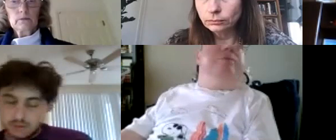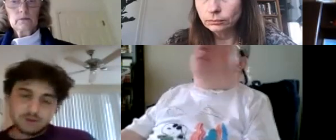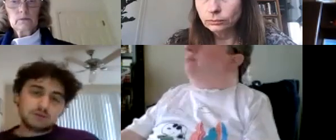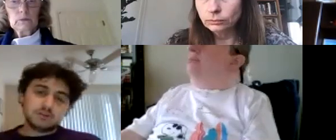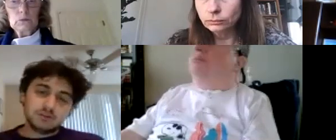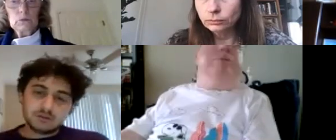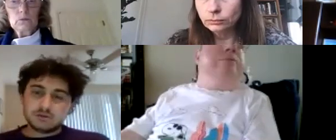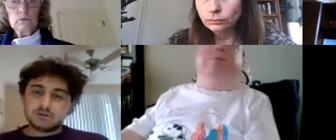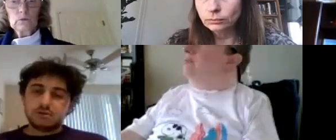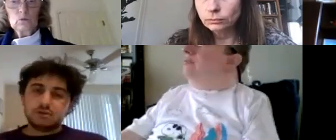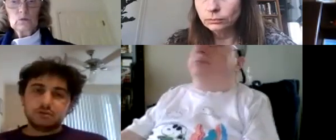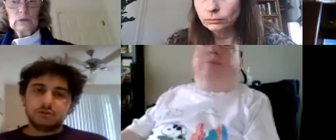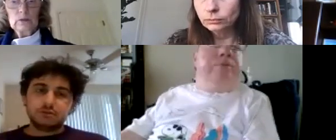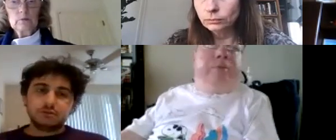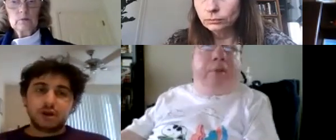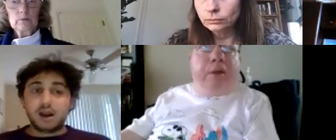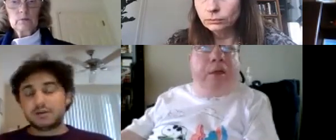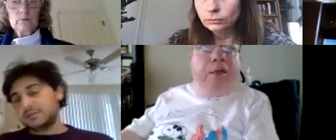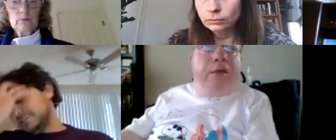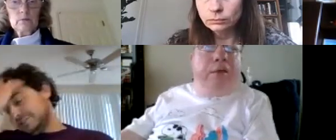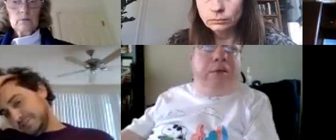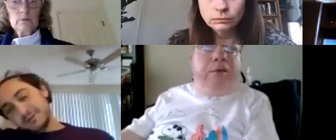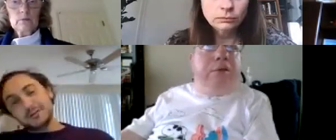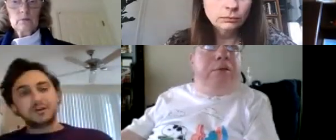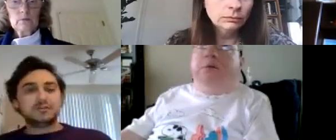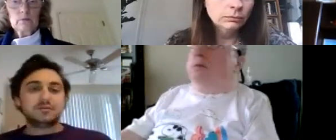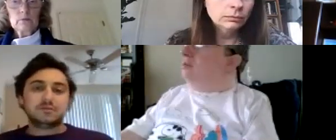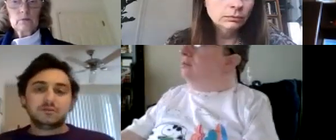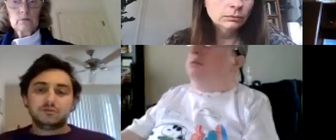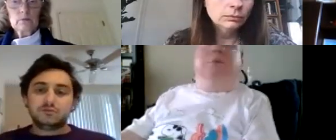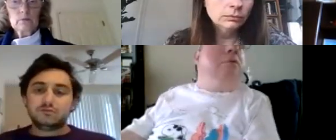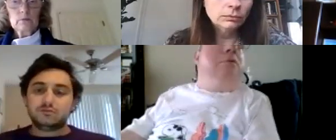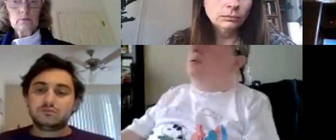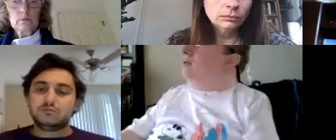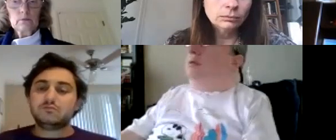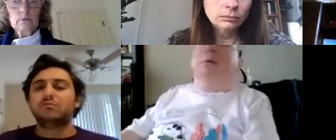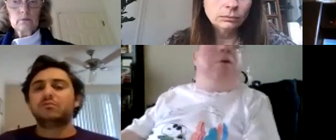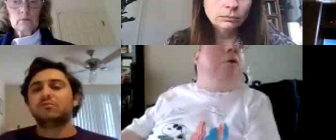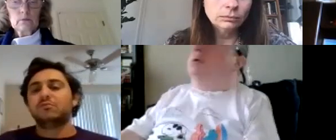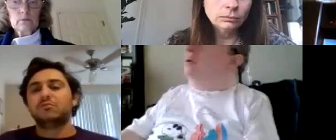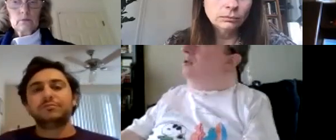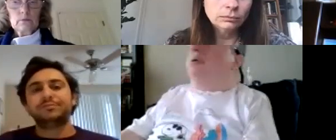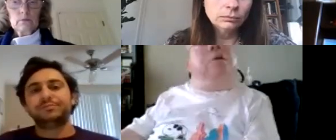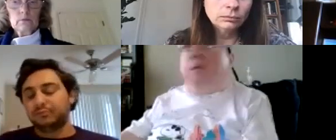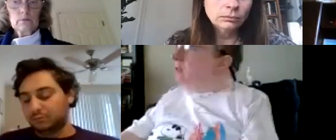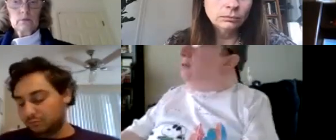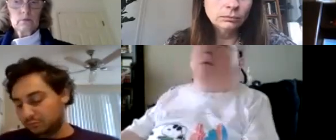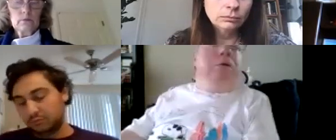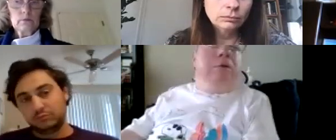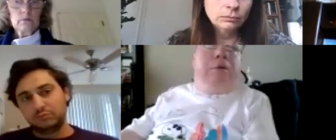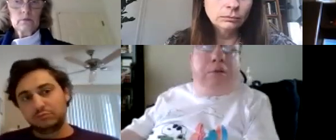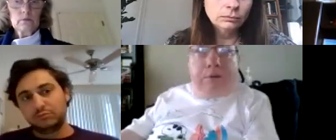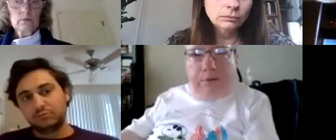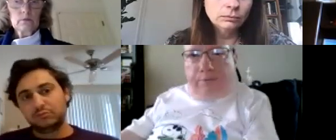is new to me. I've not heard this at all. I can tell you vaccine is not being specifically allocated to